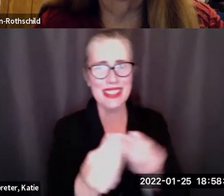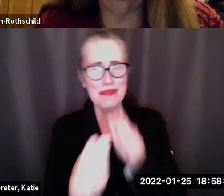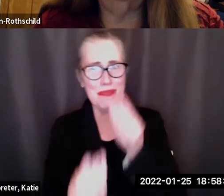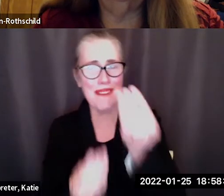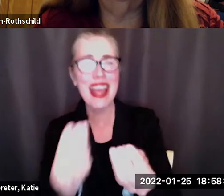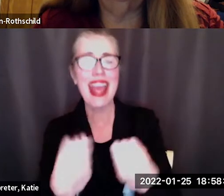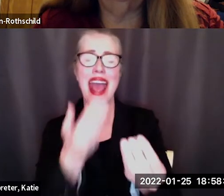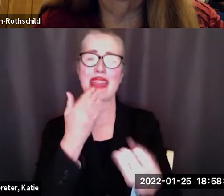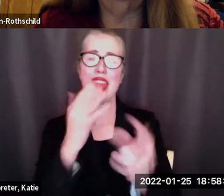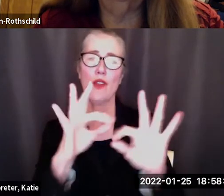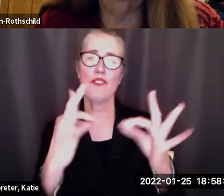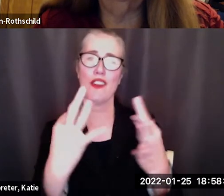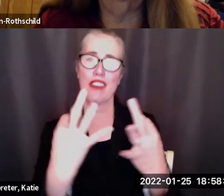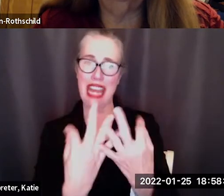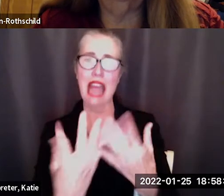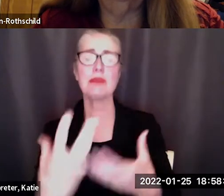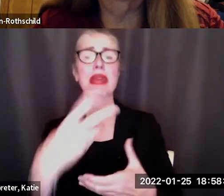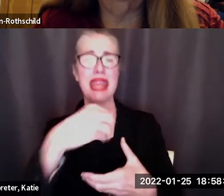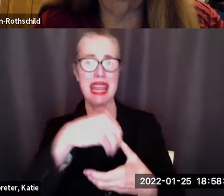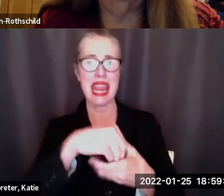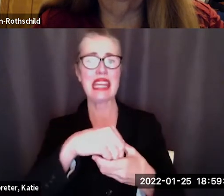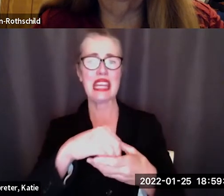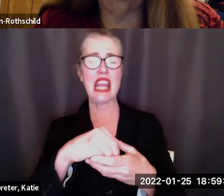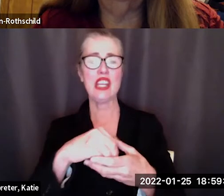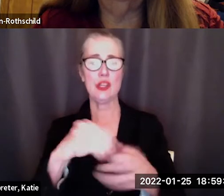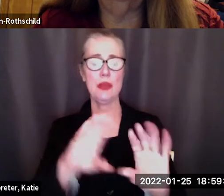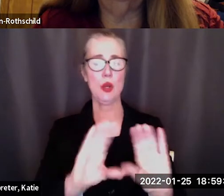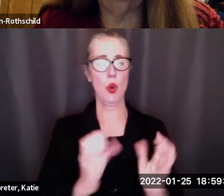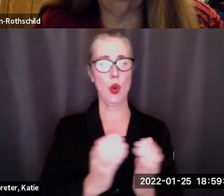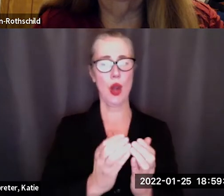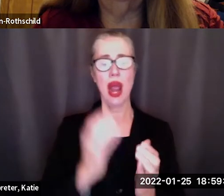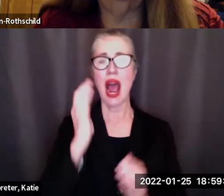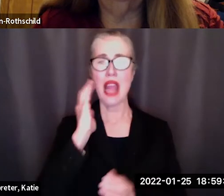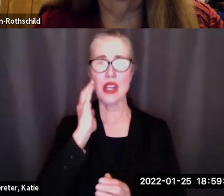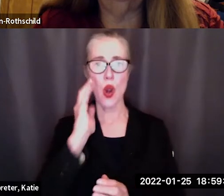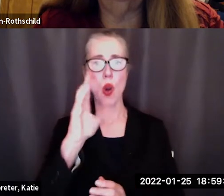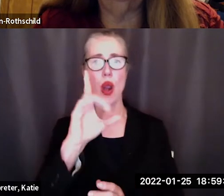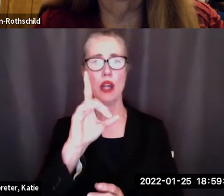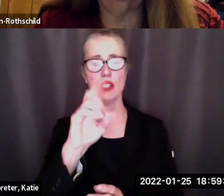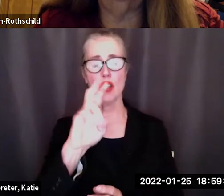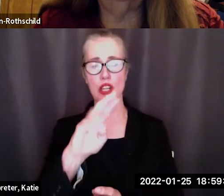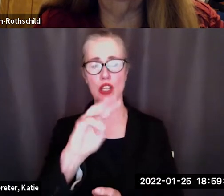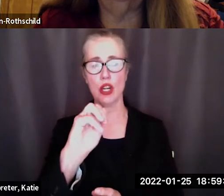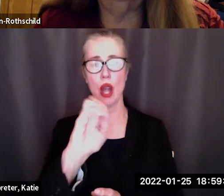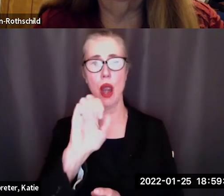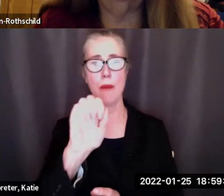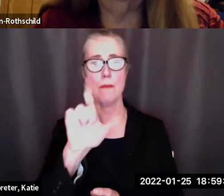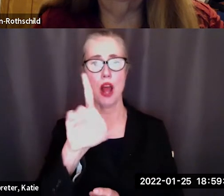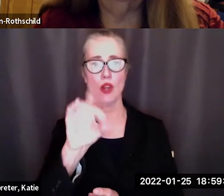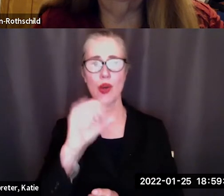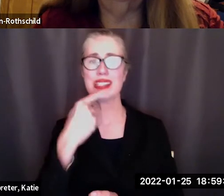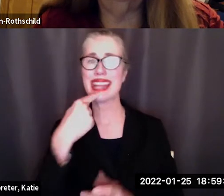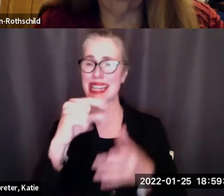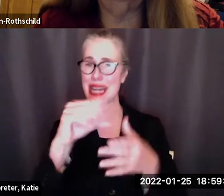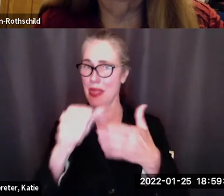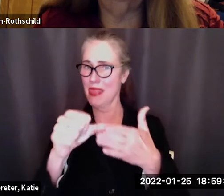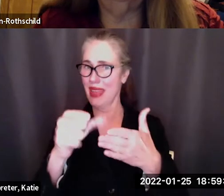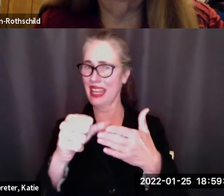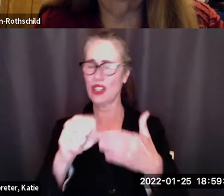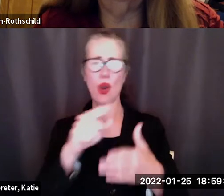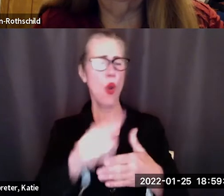unit i know dr maldonado mentioned in one of her letters that the family engagement unit has been extremely